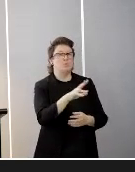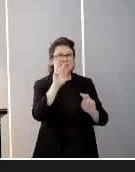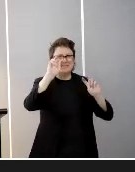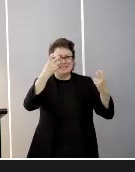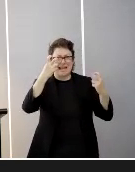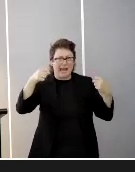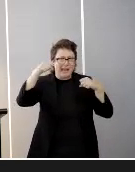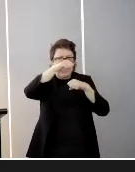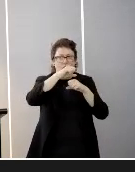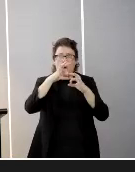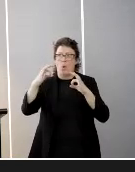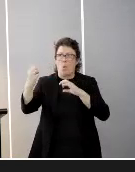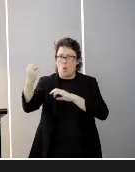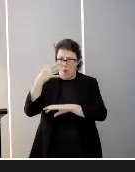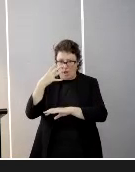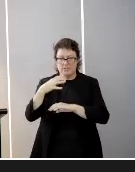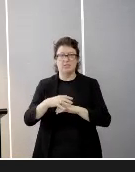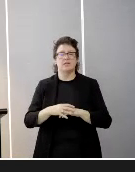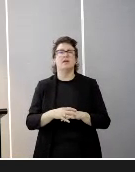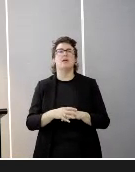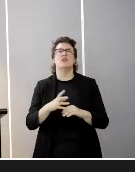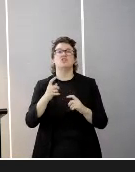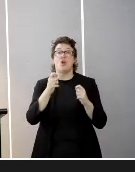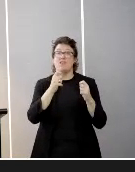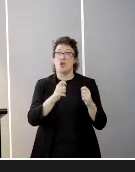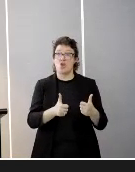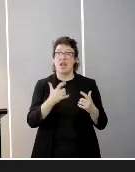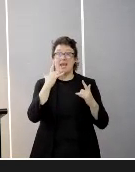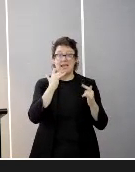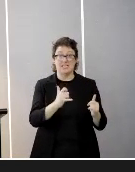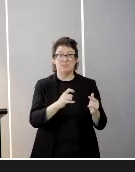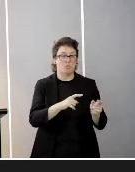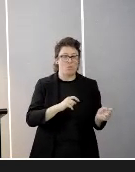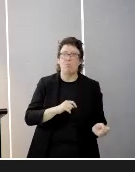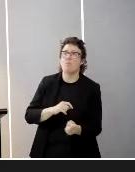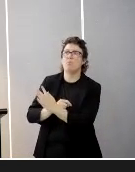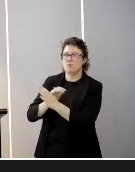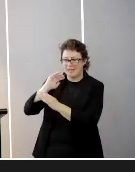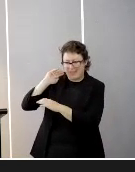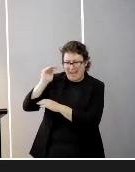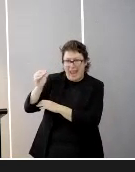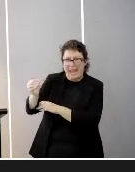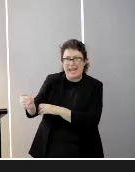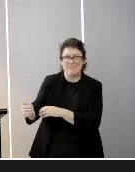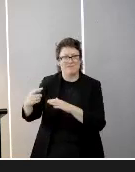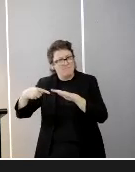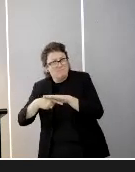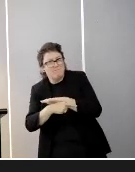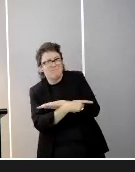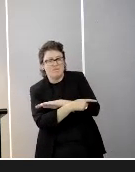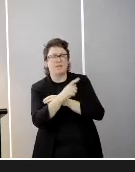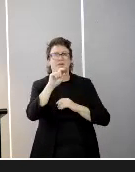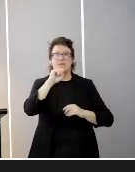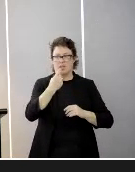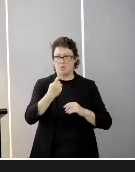no light coming in. So I think the early experiments would send someone into a cave deep in the ground, and they would